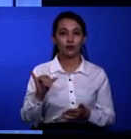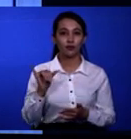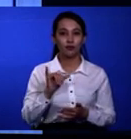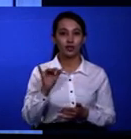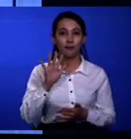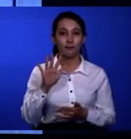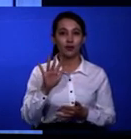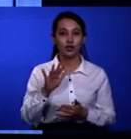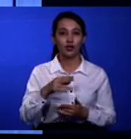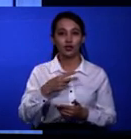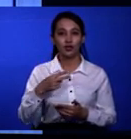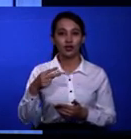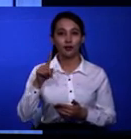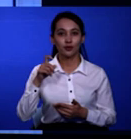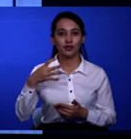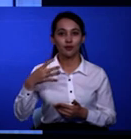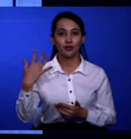ko'paytmasi 145.